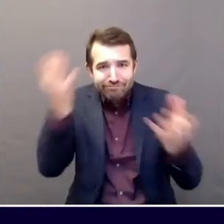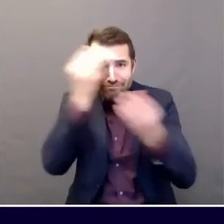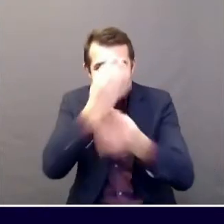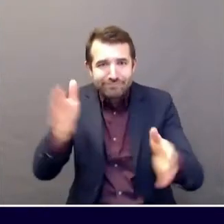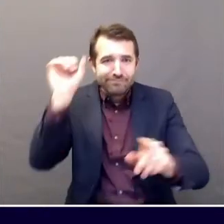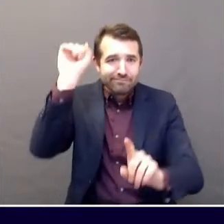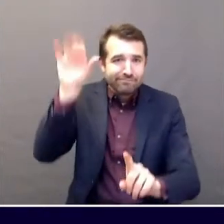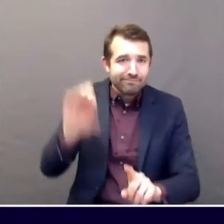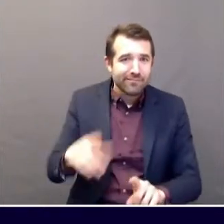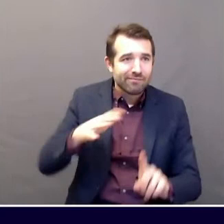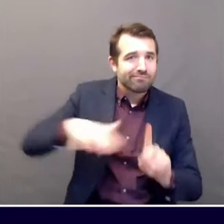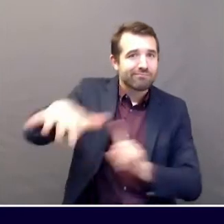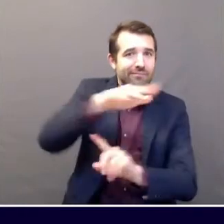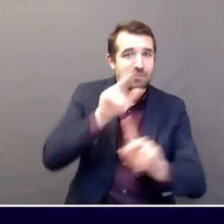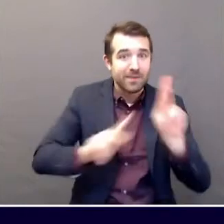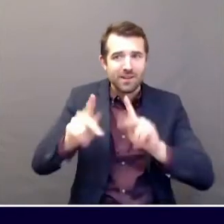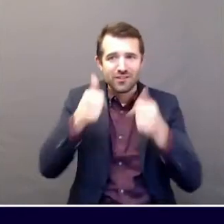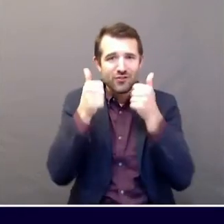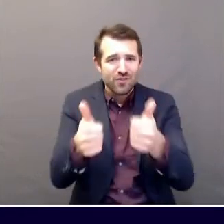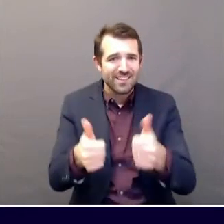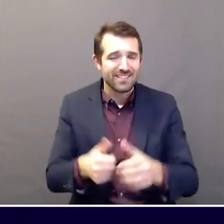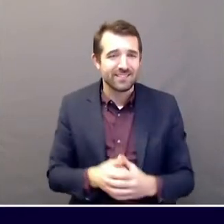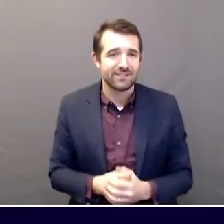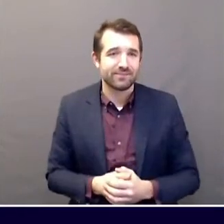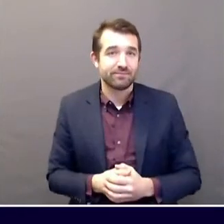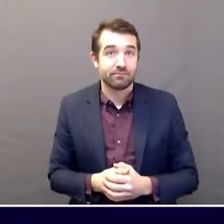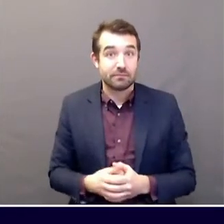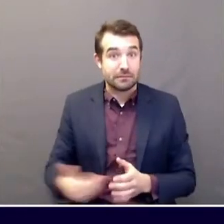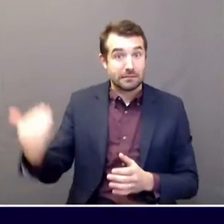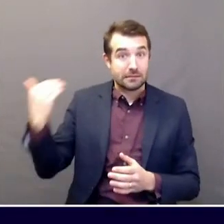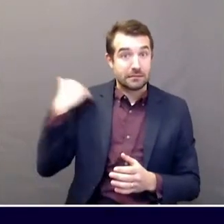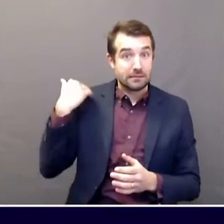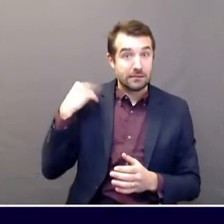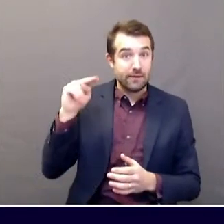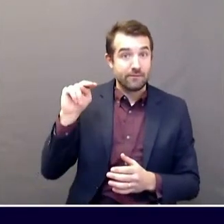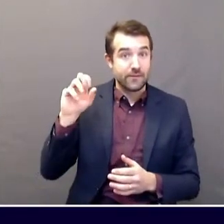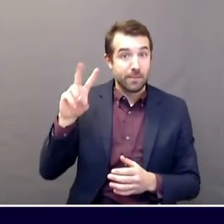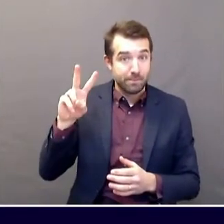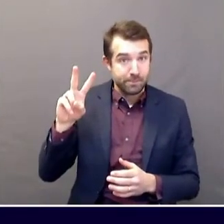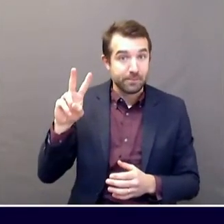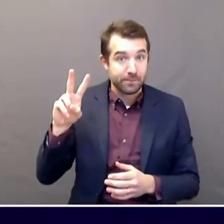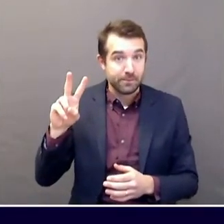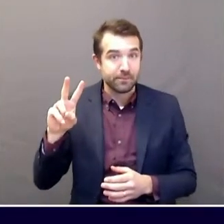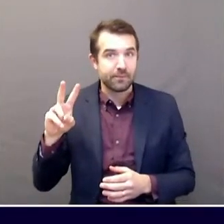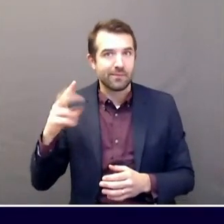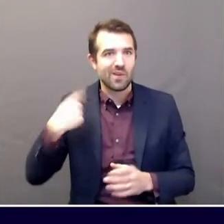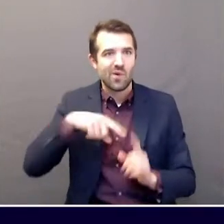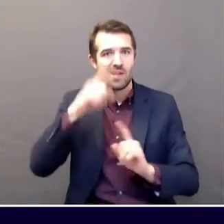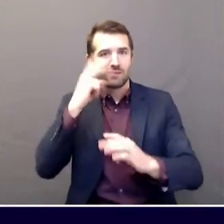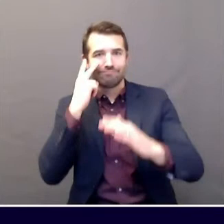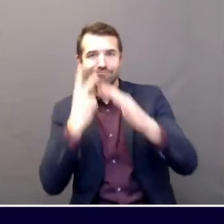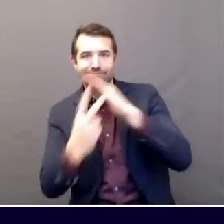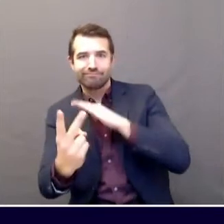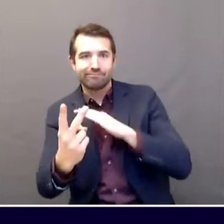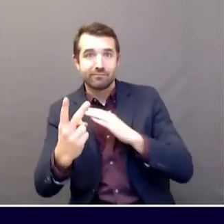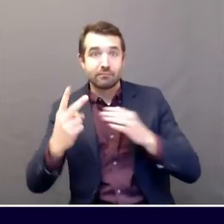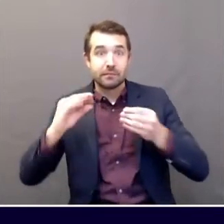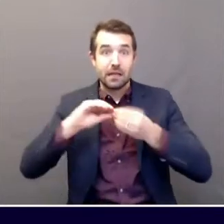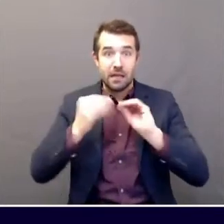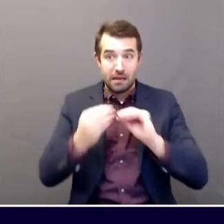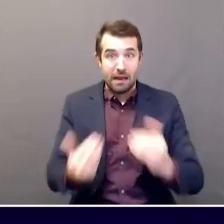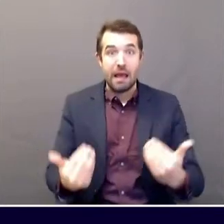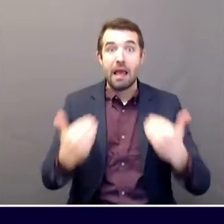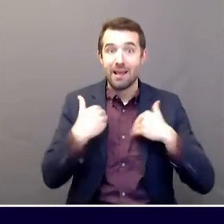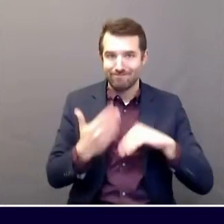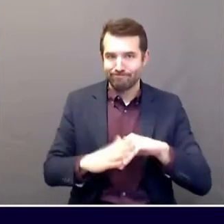In mid-November, when we were anticipating a surge in COVID-19, sort of an inevitable surge in cases because of the